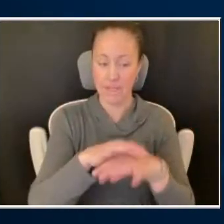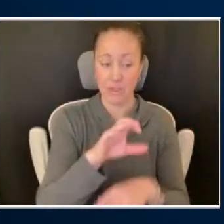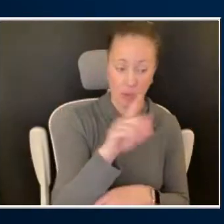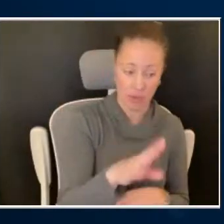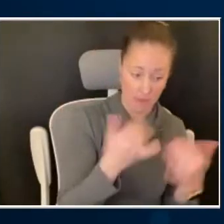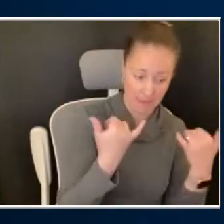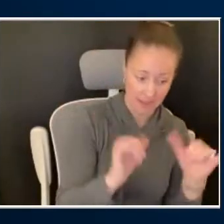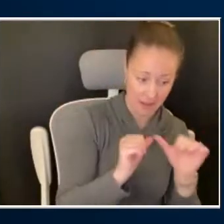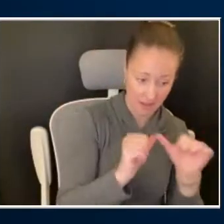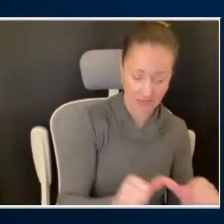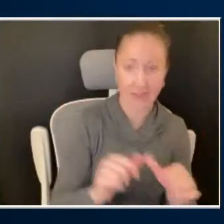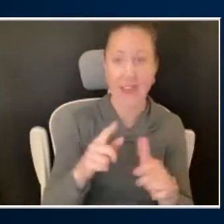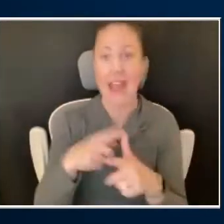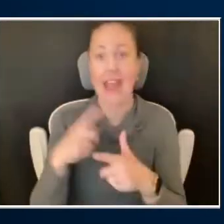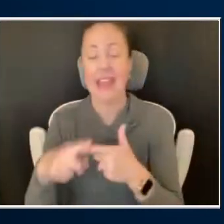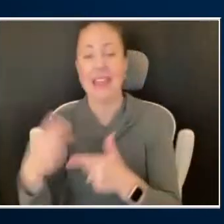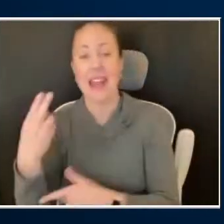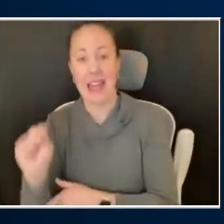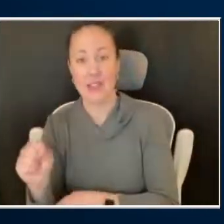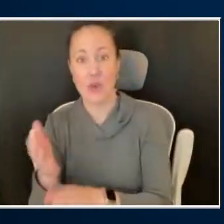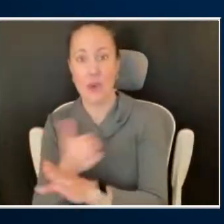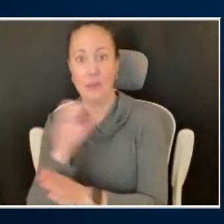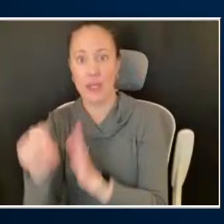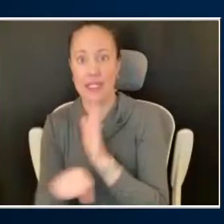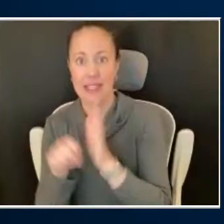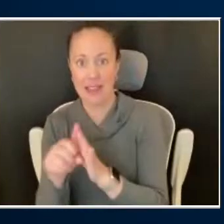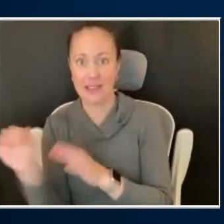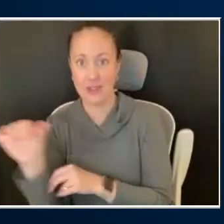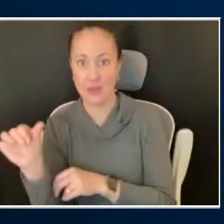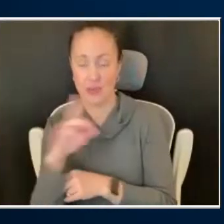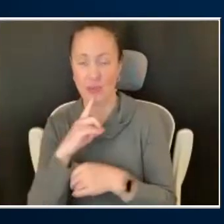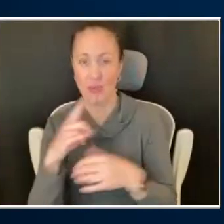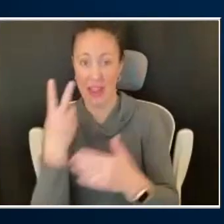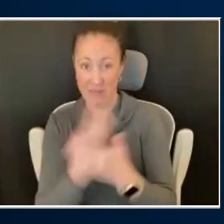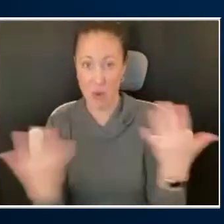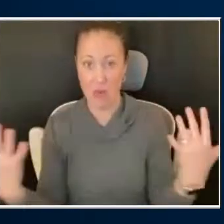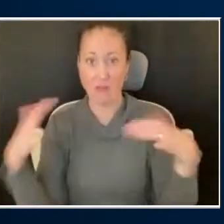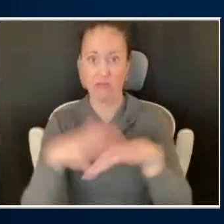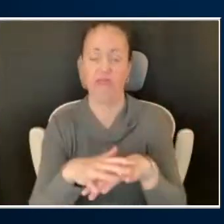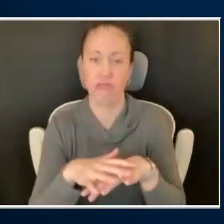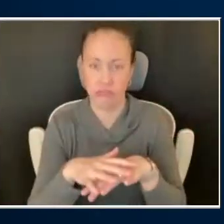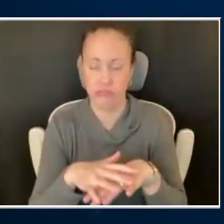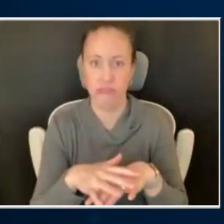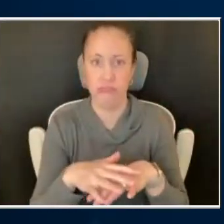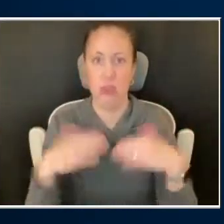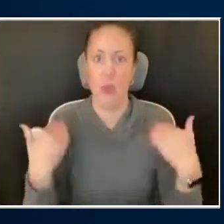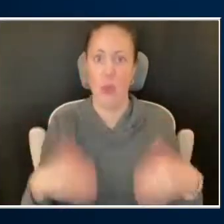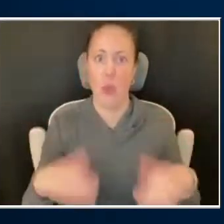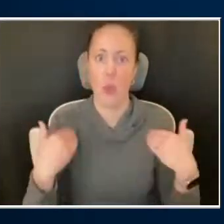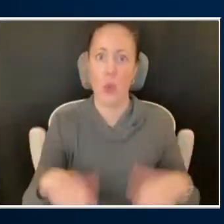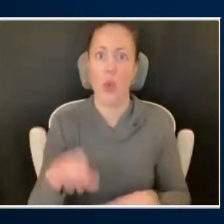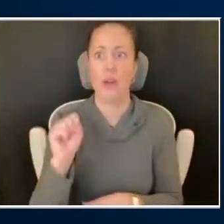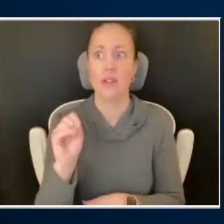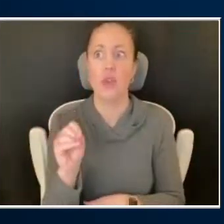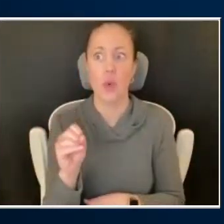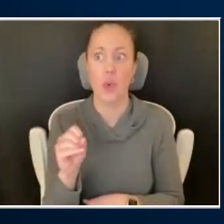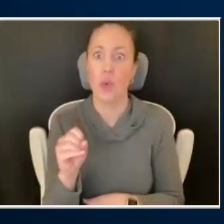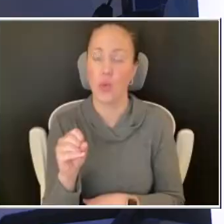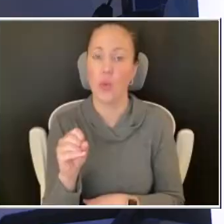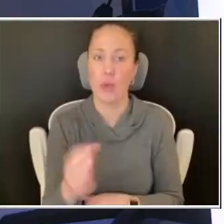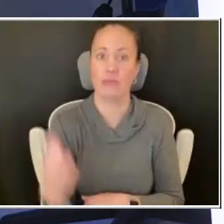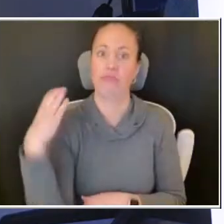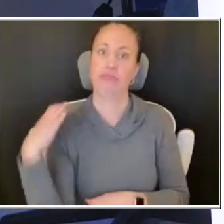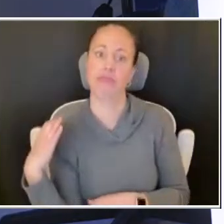school. And so I think it was kind of a mix of, I was doing both at the same time. And so it was kind of a whole kind of holes. Well, and explain for people who